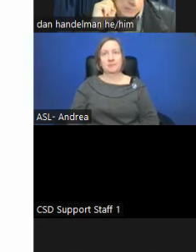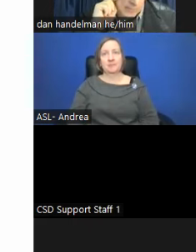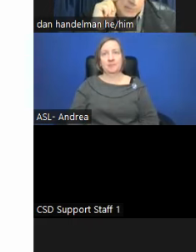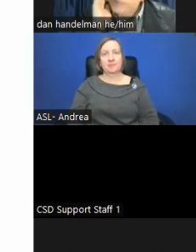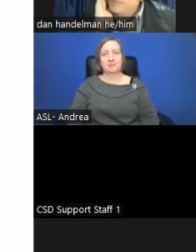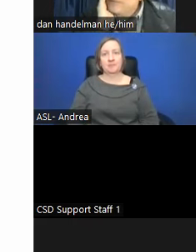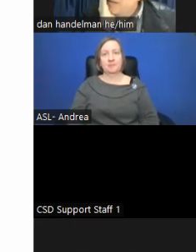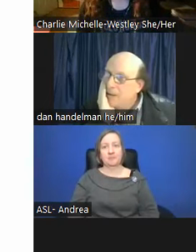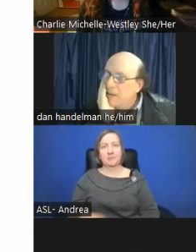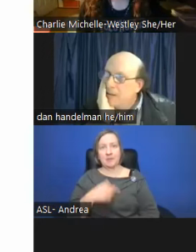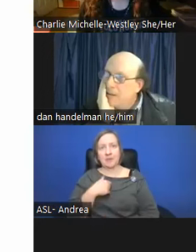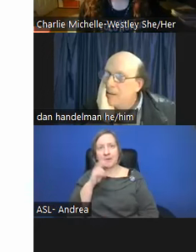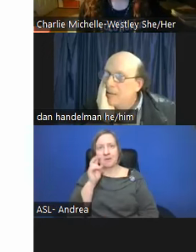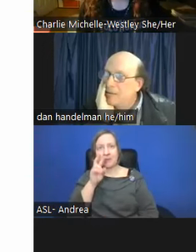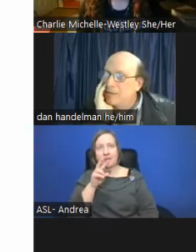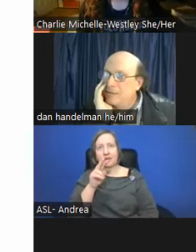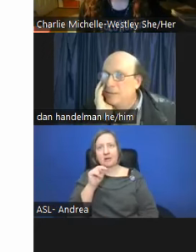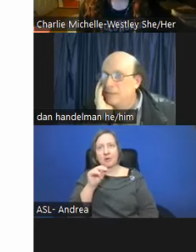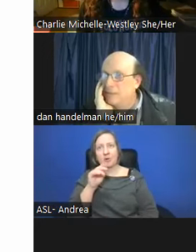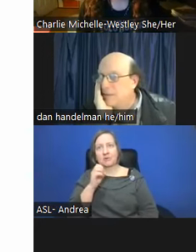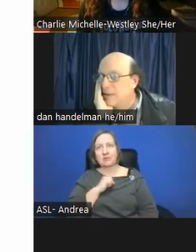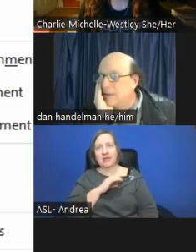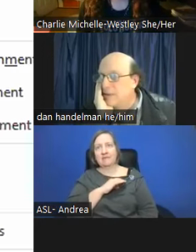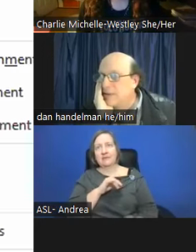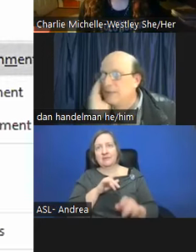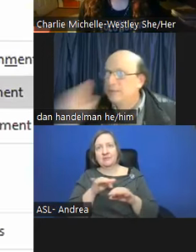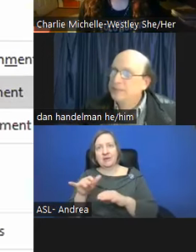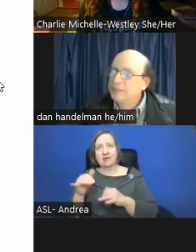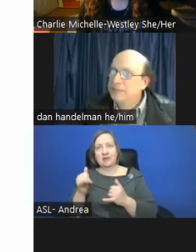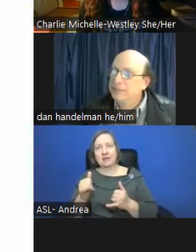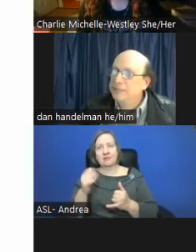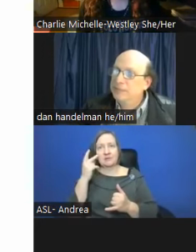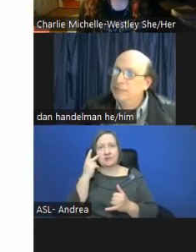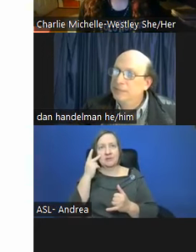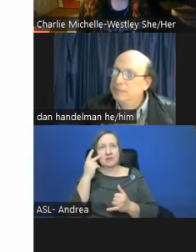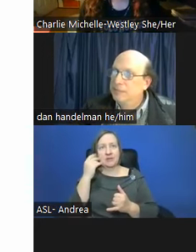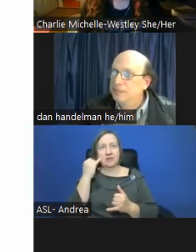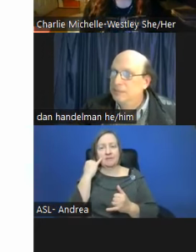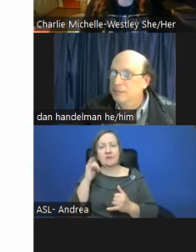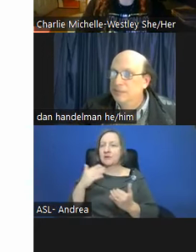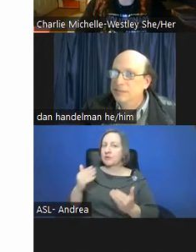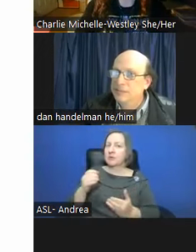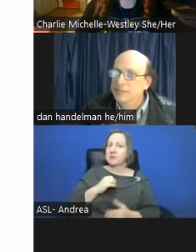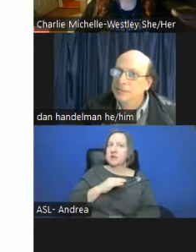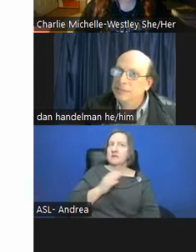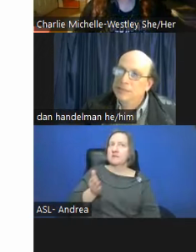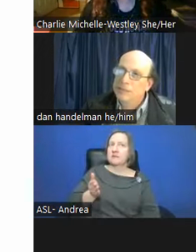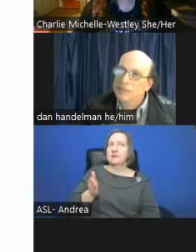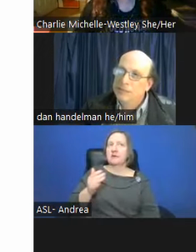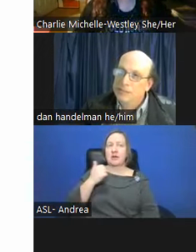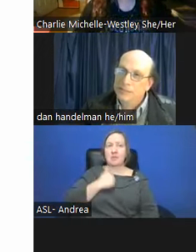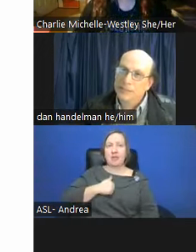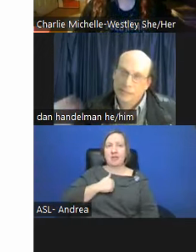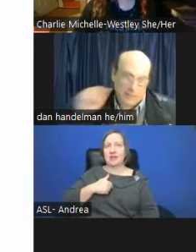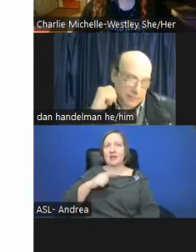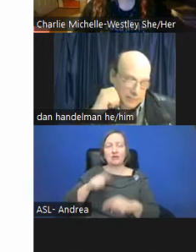Go ahead, I'm looking at the note that staff is writing, to see if it, go ahead, staff. Apologies, just